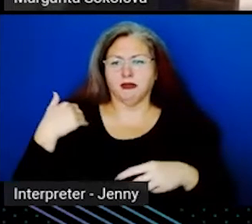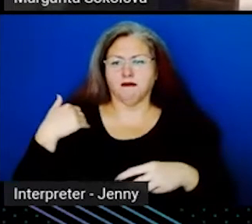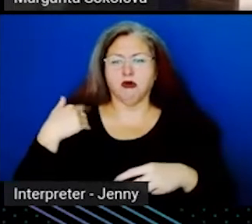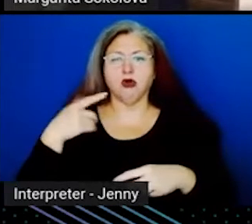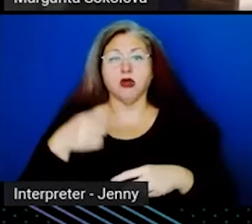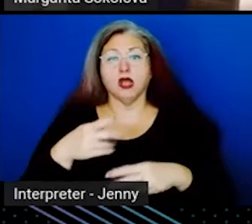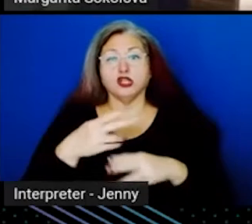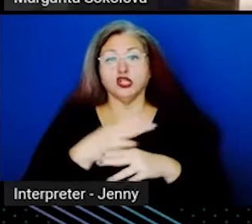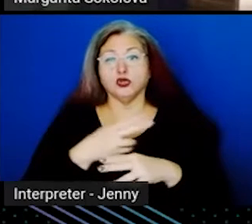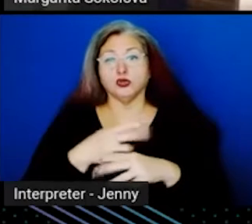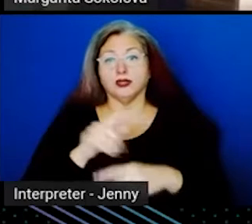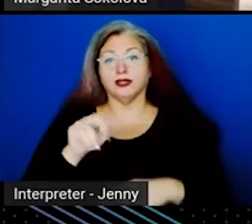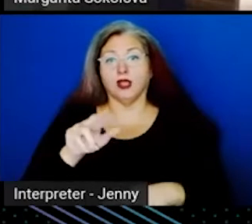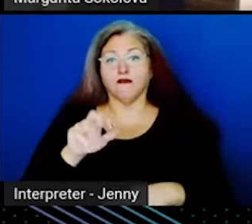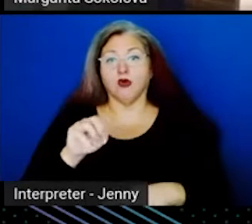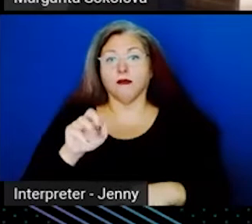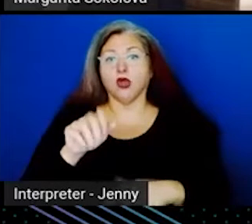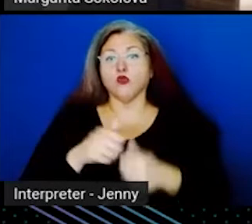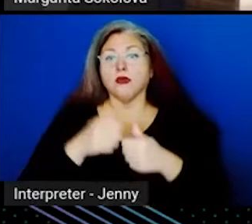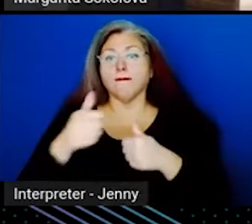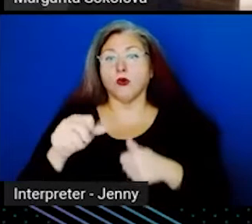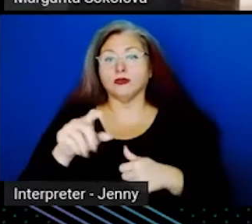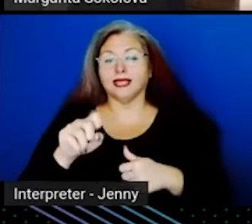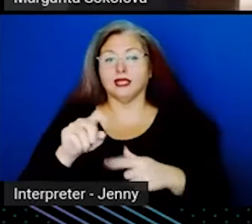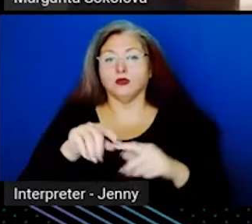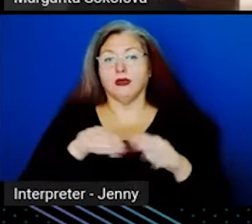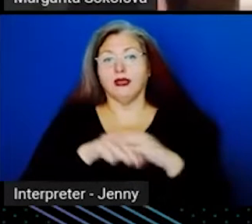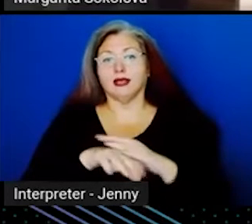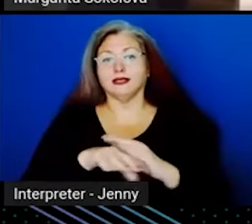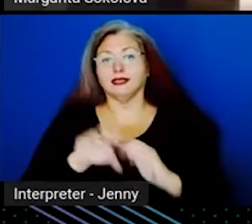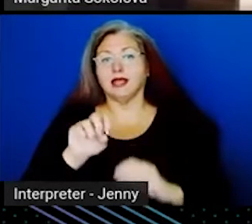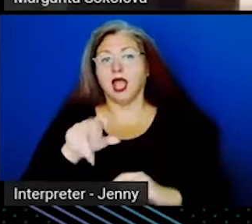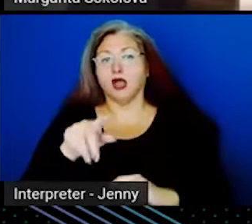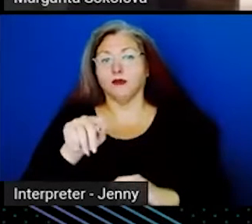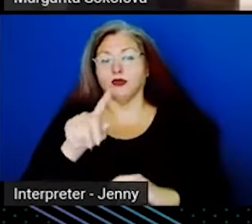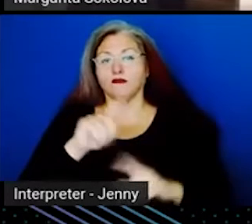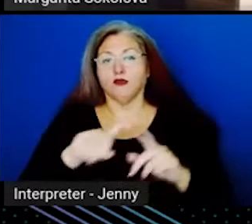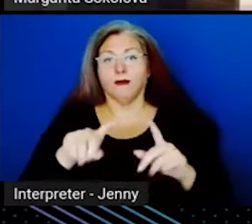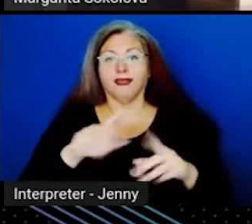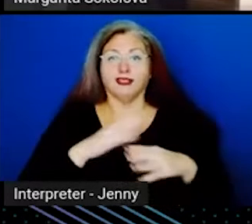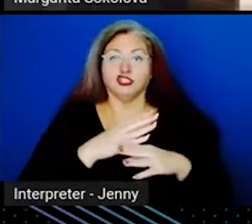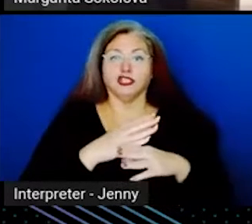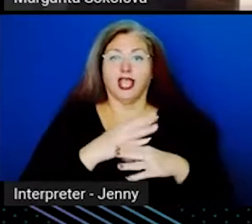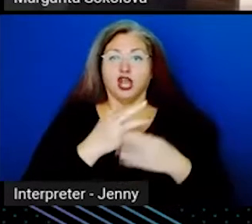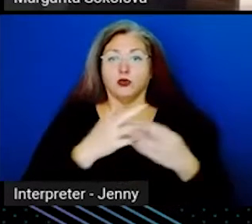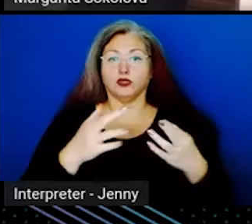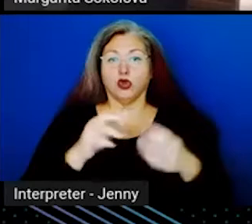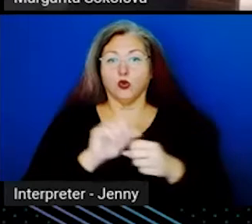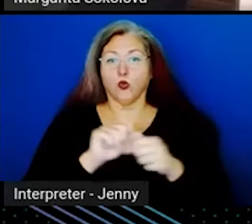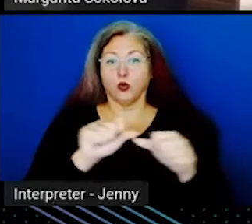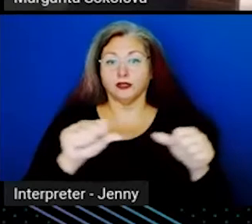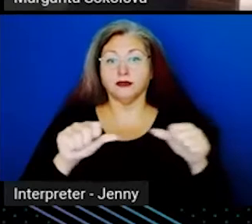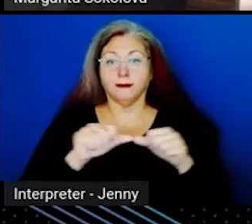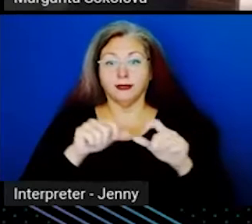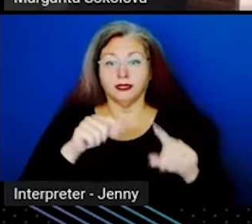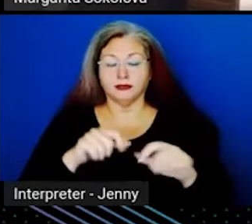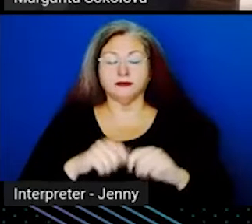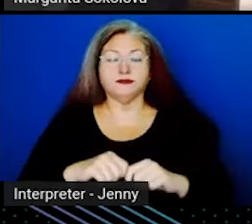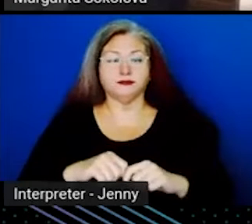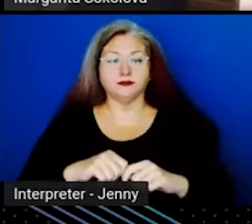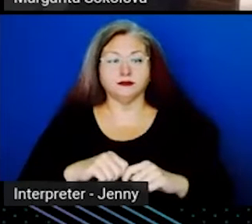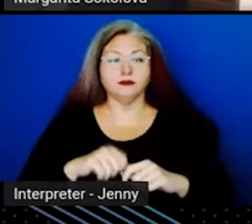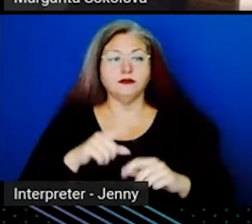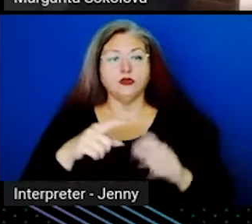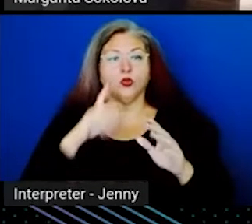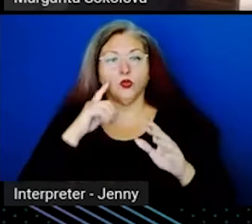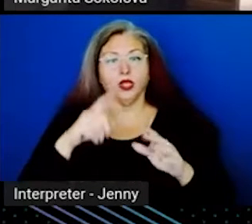uses Terraform Remote State in order to access the outputs from that shared resource workspace. And it